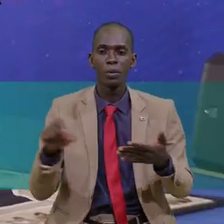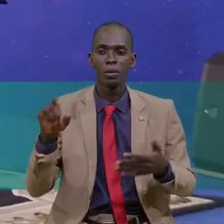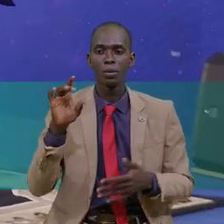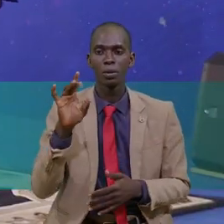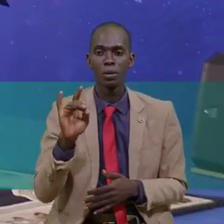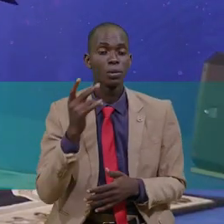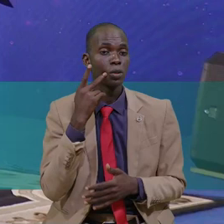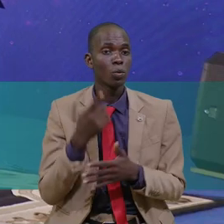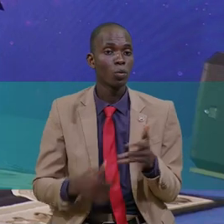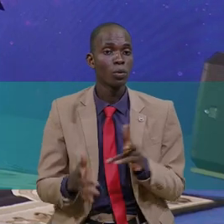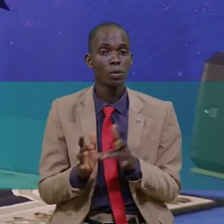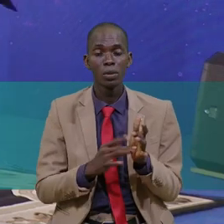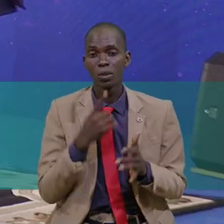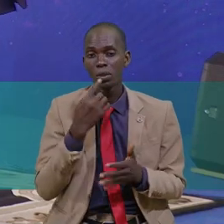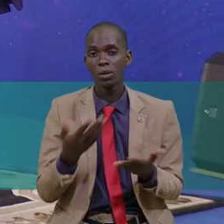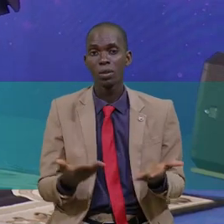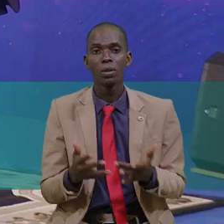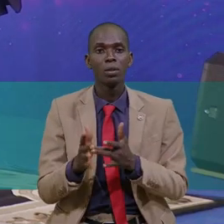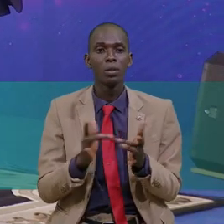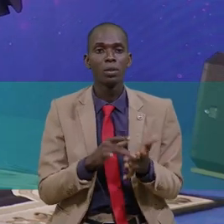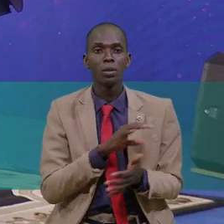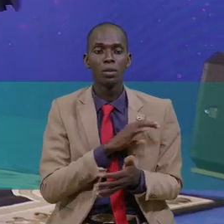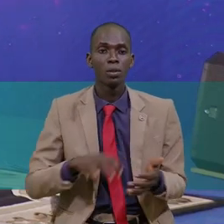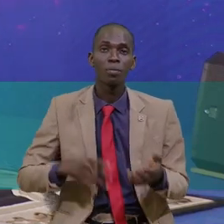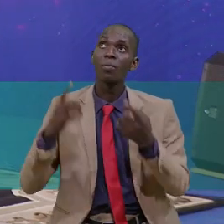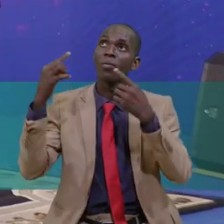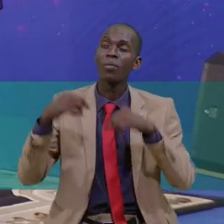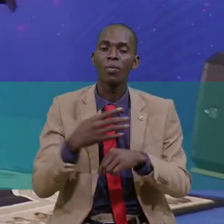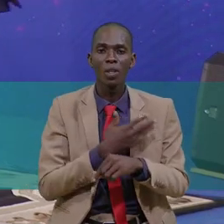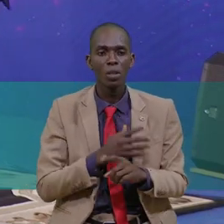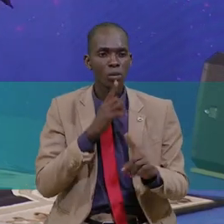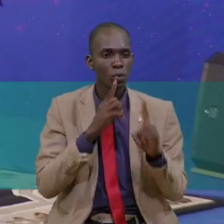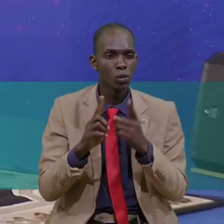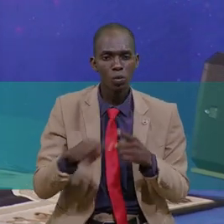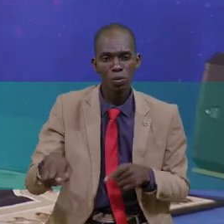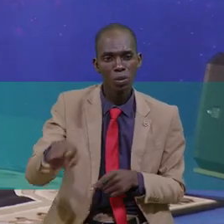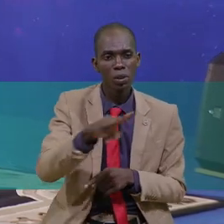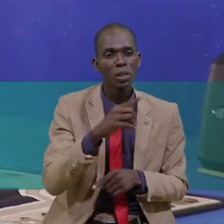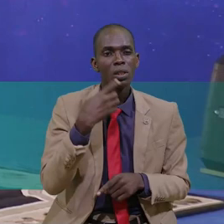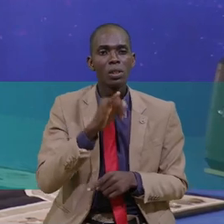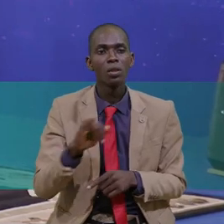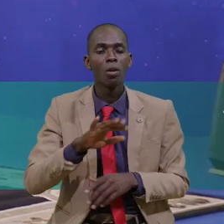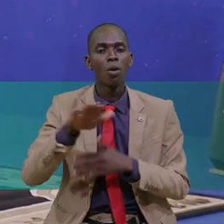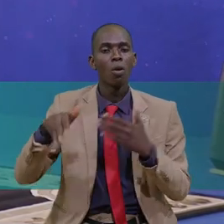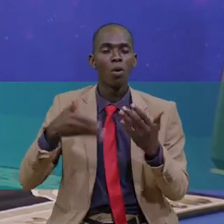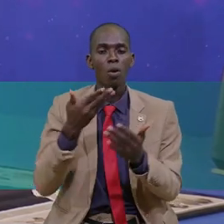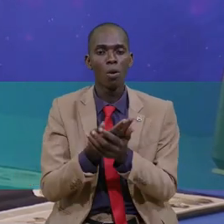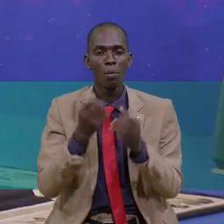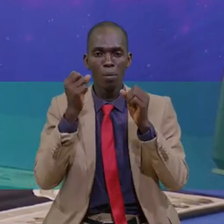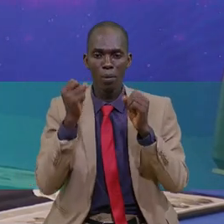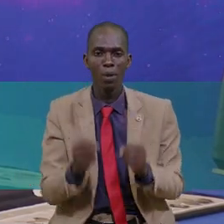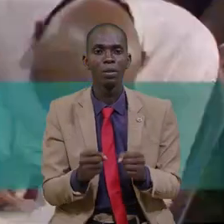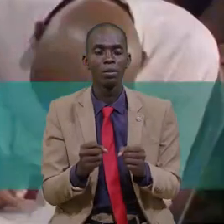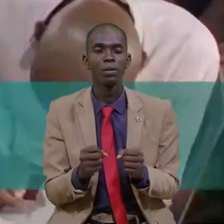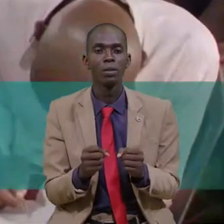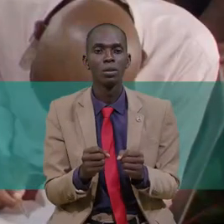declared. Jesus came and spake unto them, saying, All power